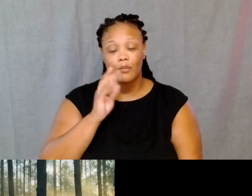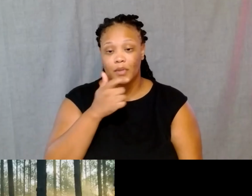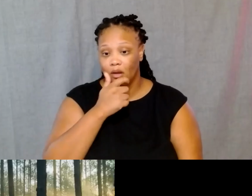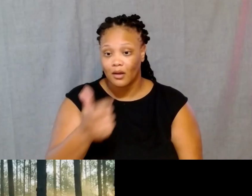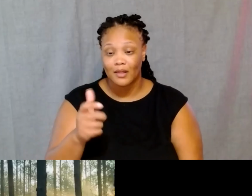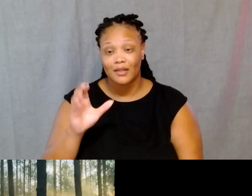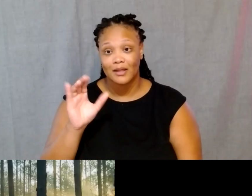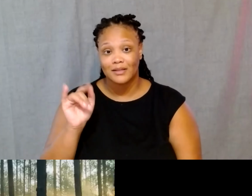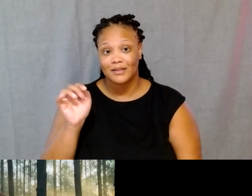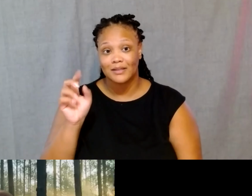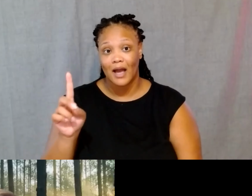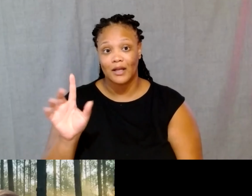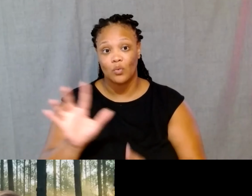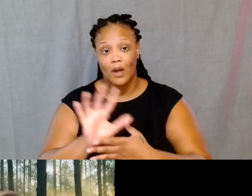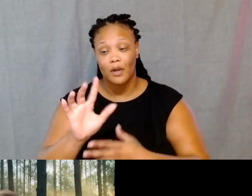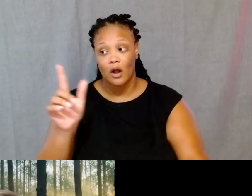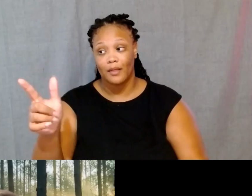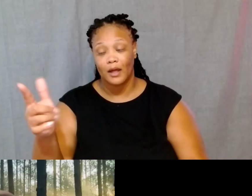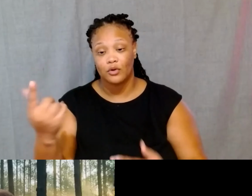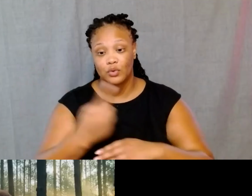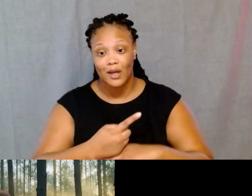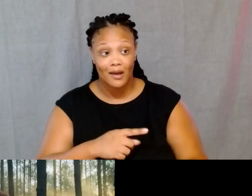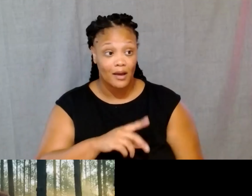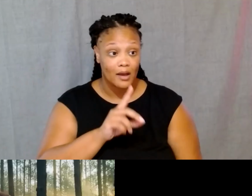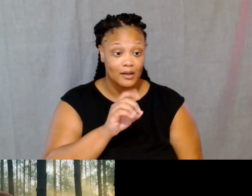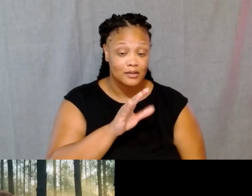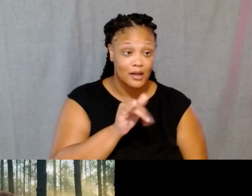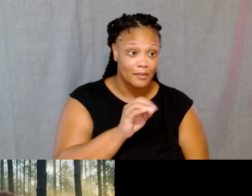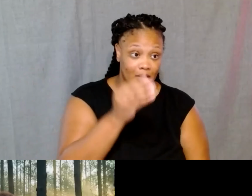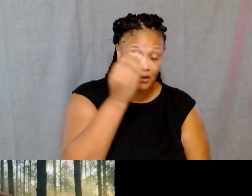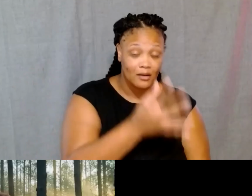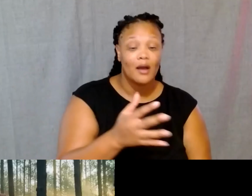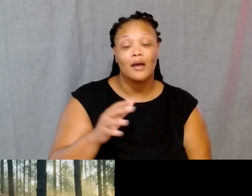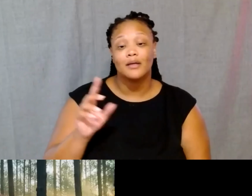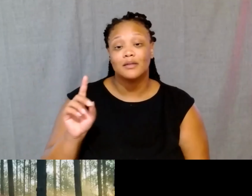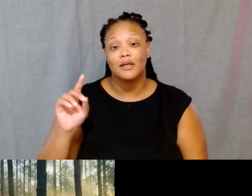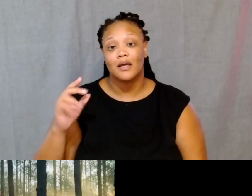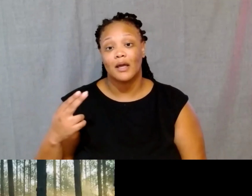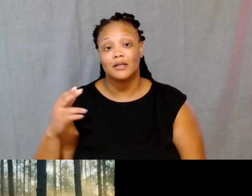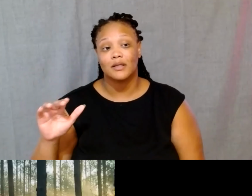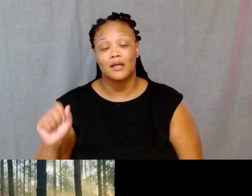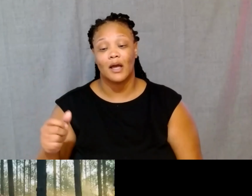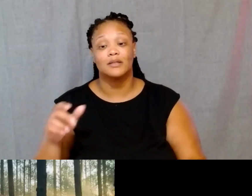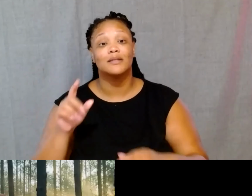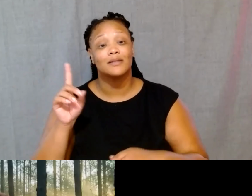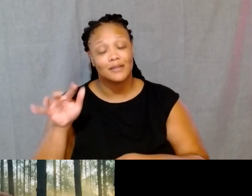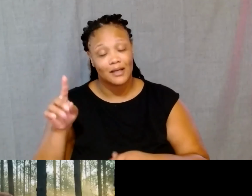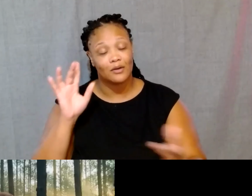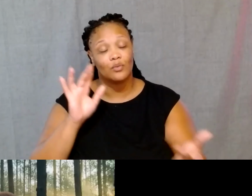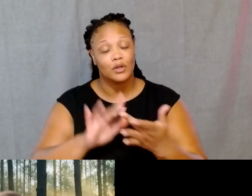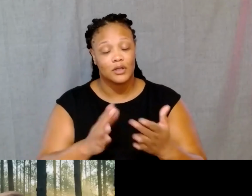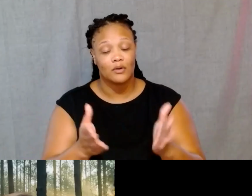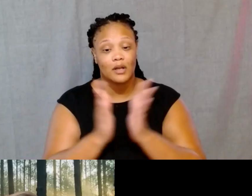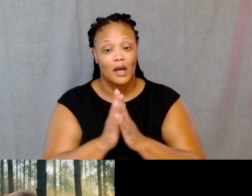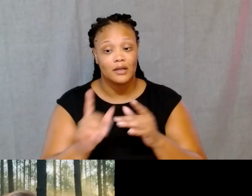today. And by the way, Debbie and others who are on the call, DHCS did reach out and ask about our collaborative members